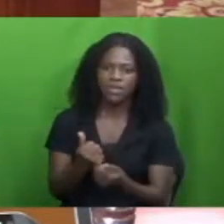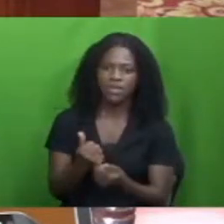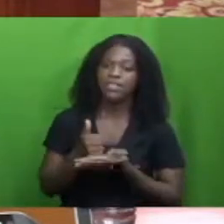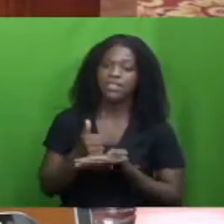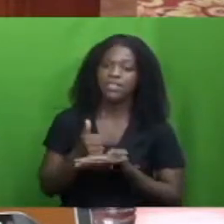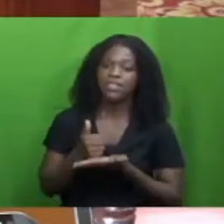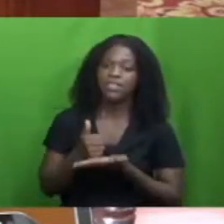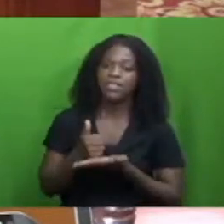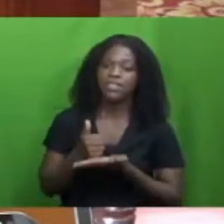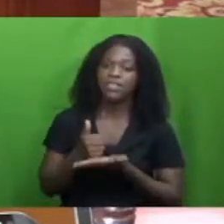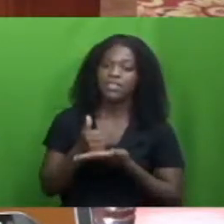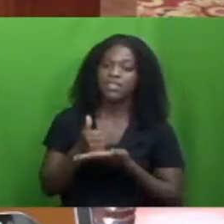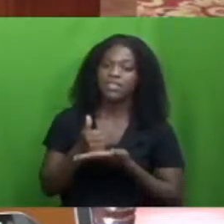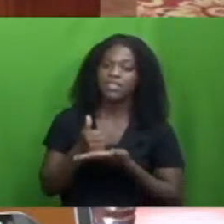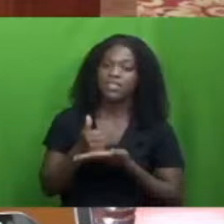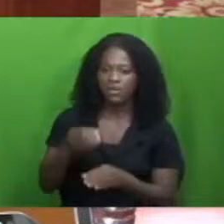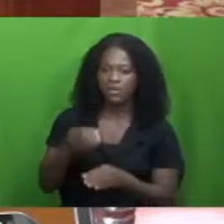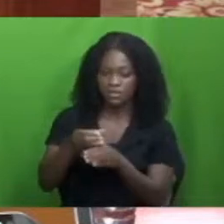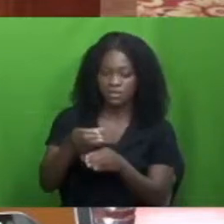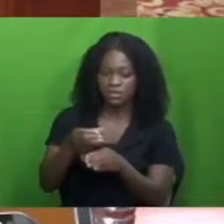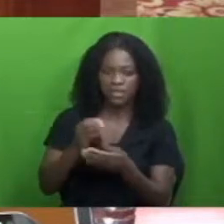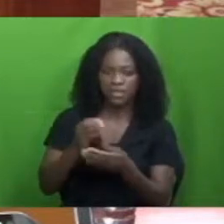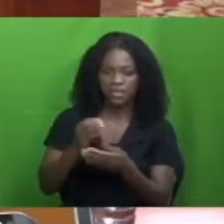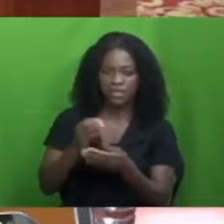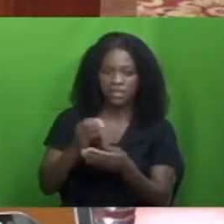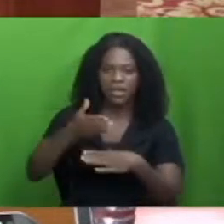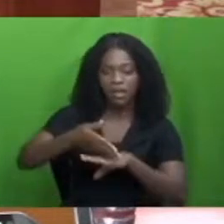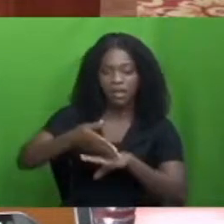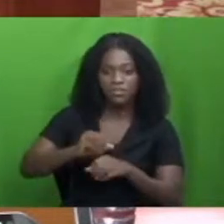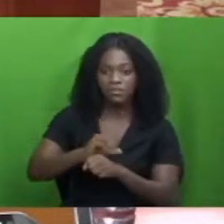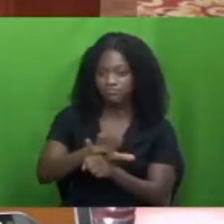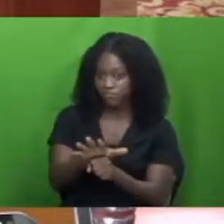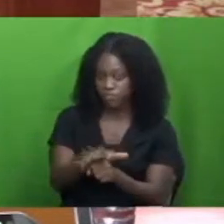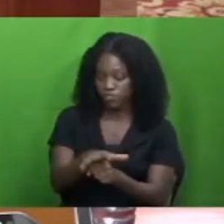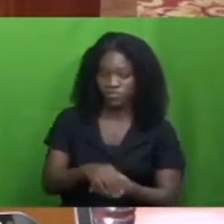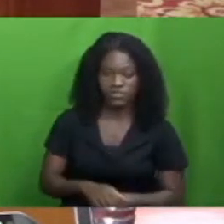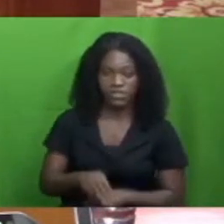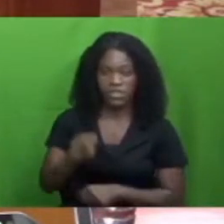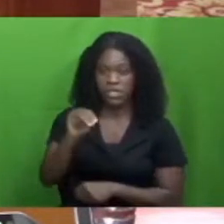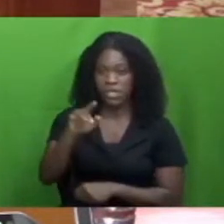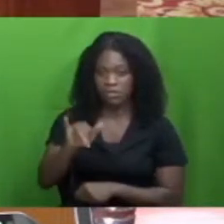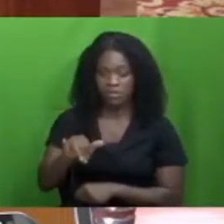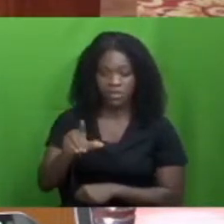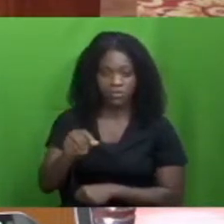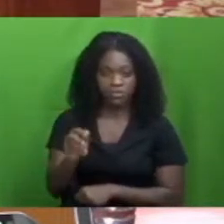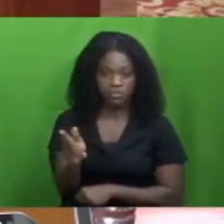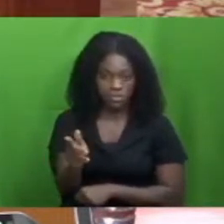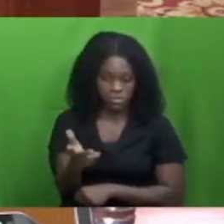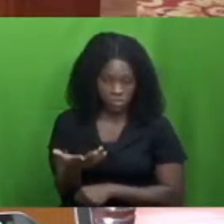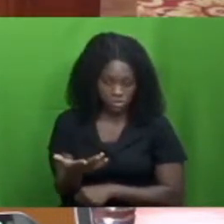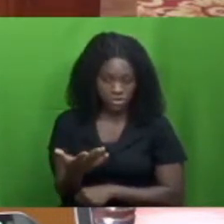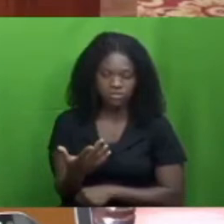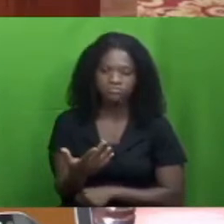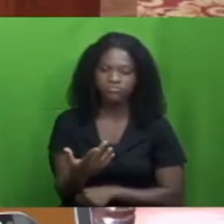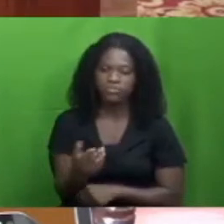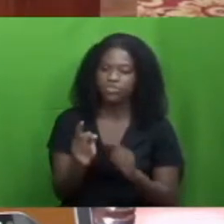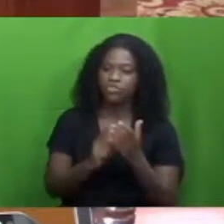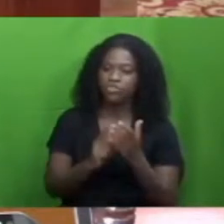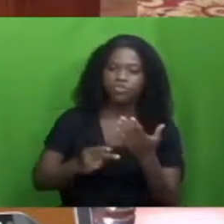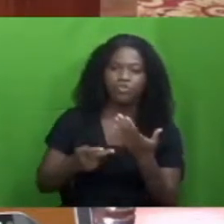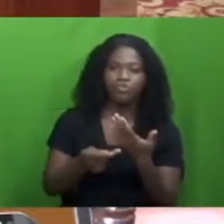in the country post-COVID-19. As at May 2023, total payments under the program stood